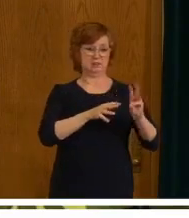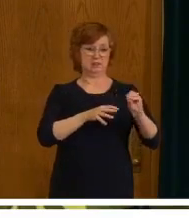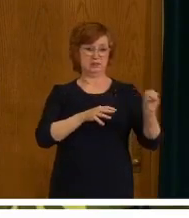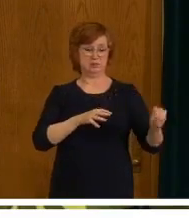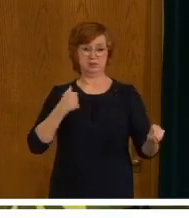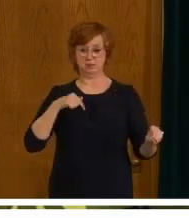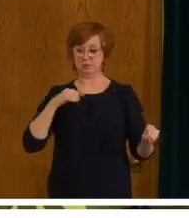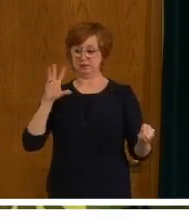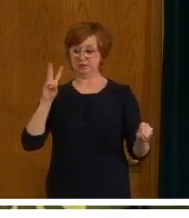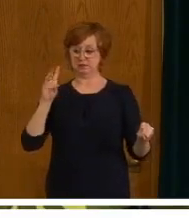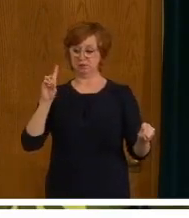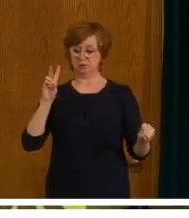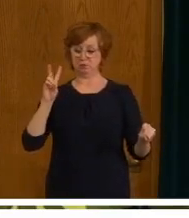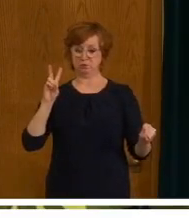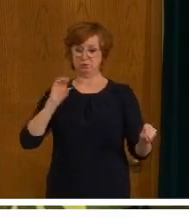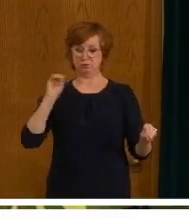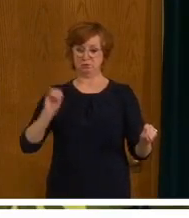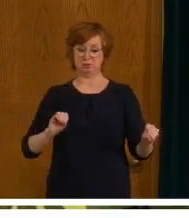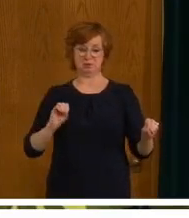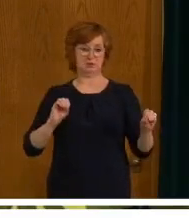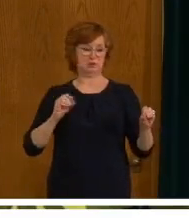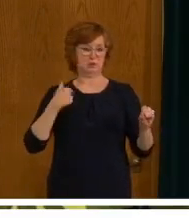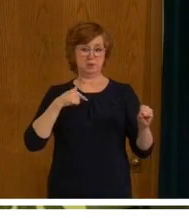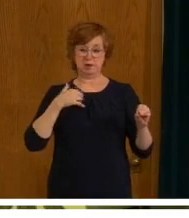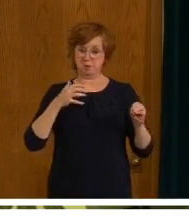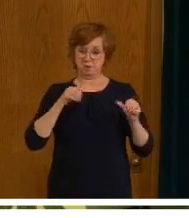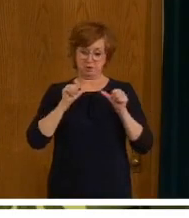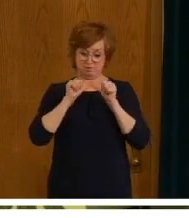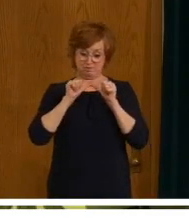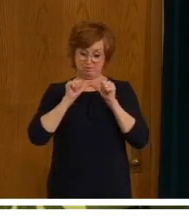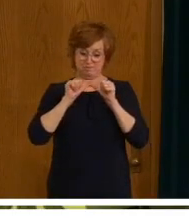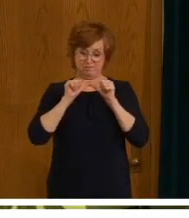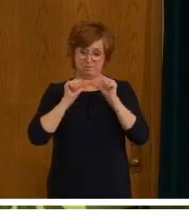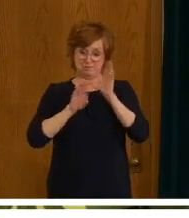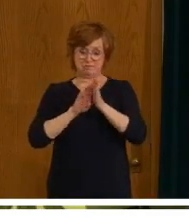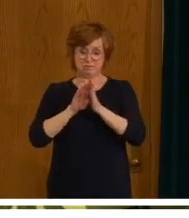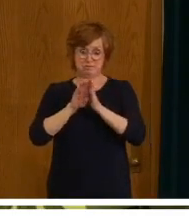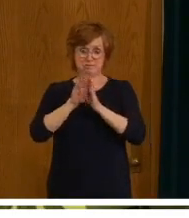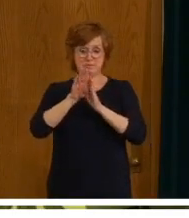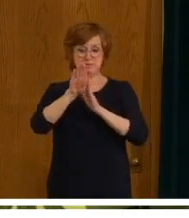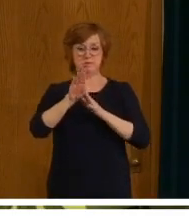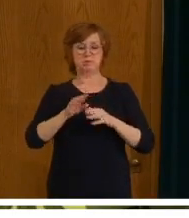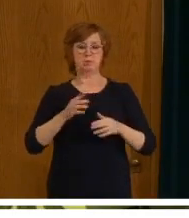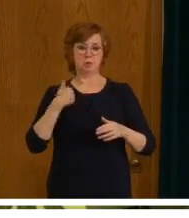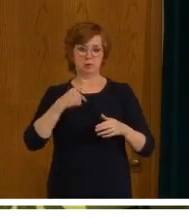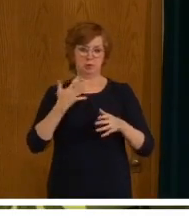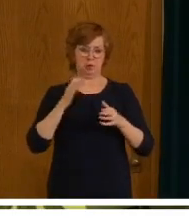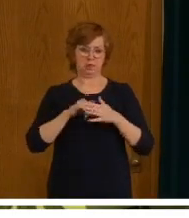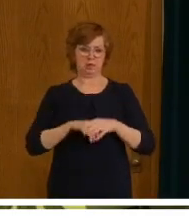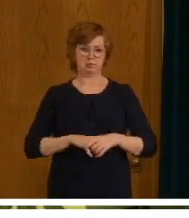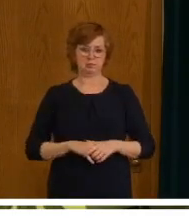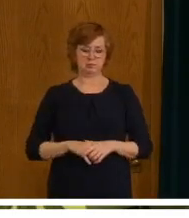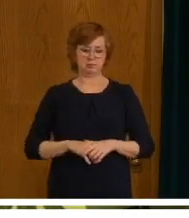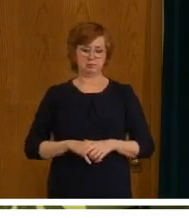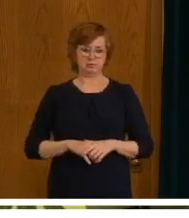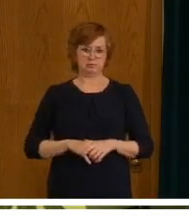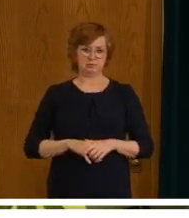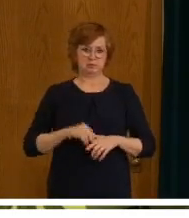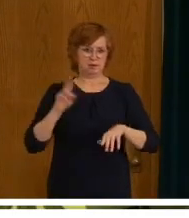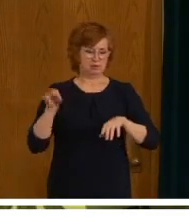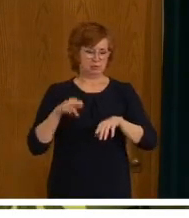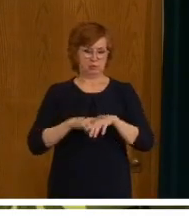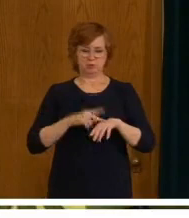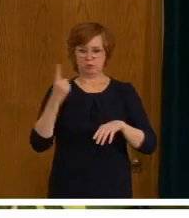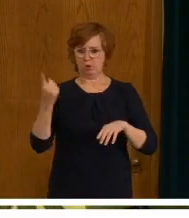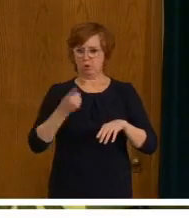higher over the course of the next number of weeks so that we can achieve these metrics and move forward. But in saying that, there's always more work to do, and we're